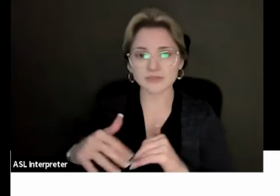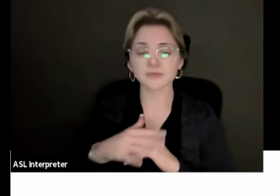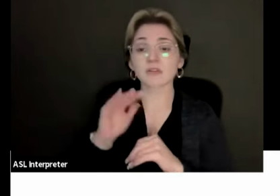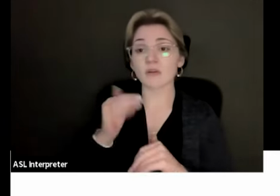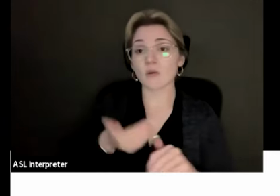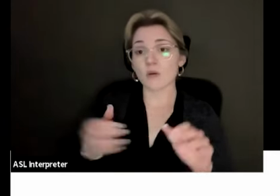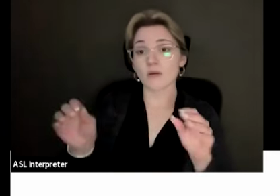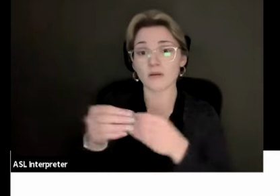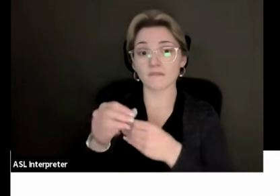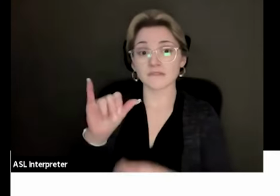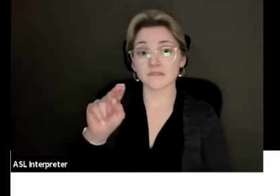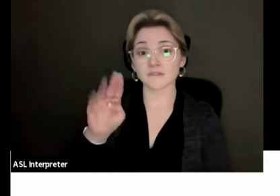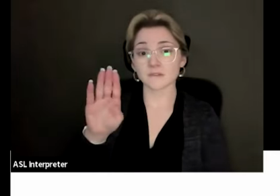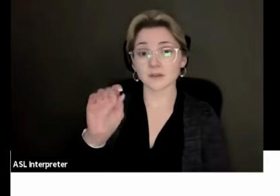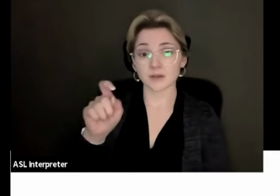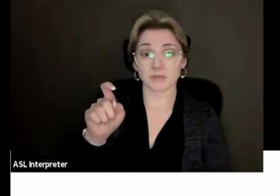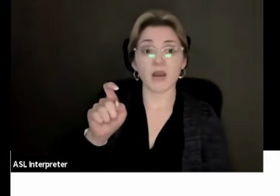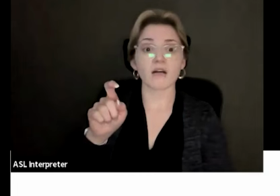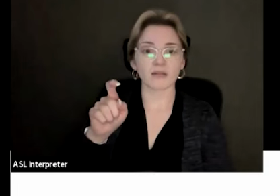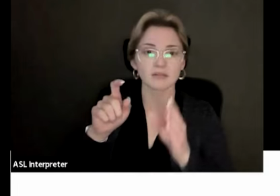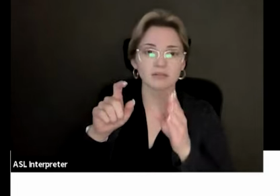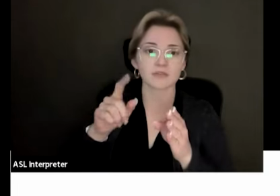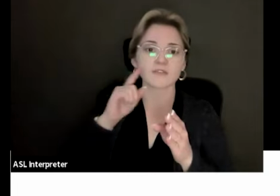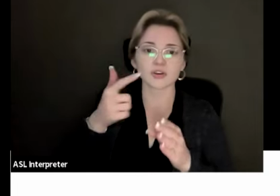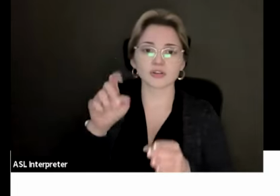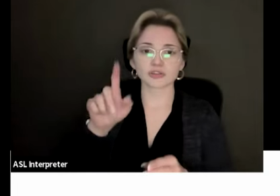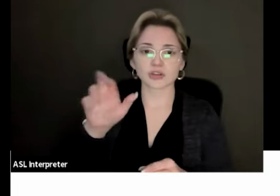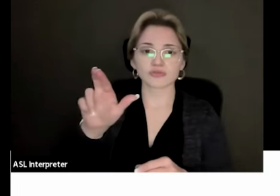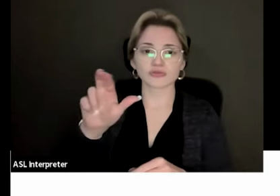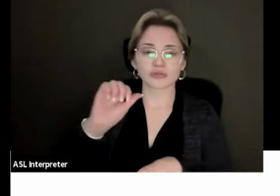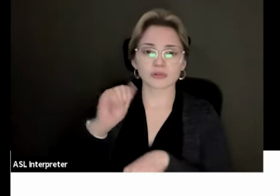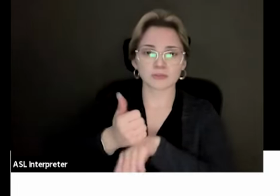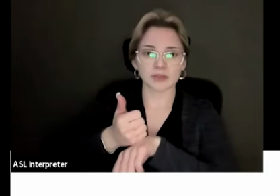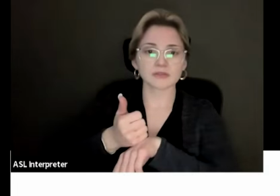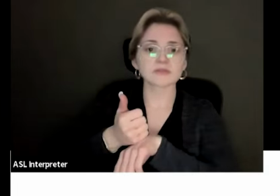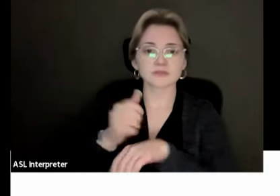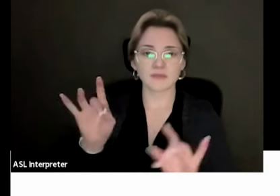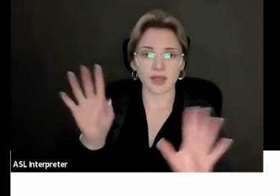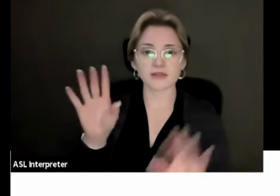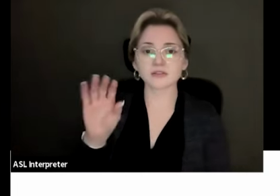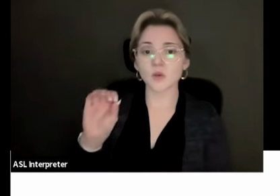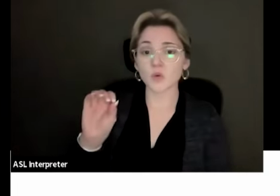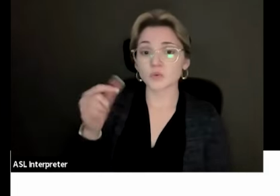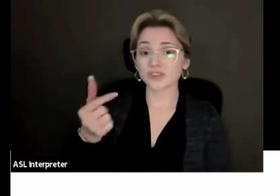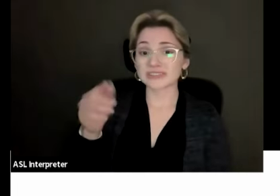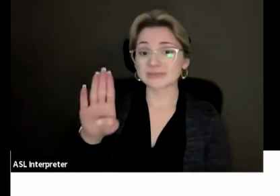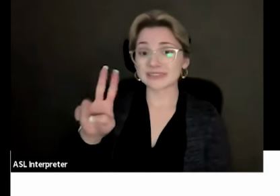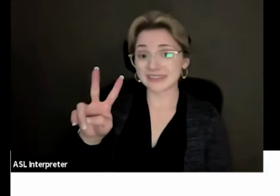office inbox is attached here. So it's ogbv@hud.gov. So if you have